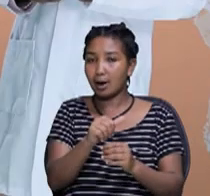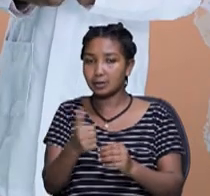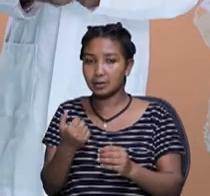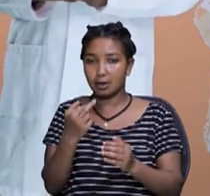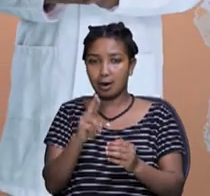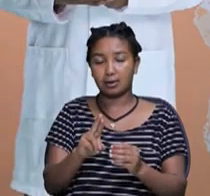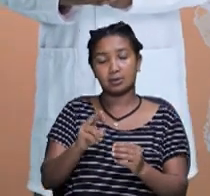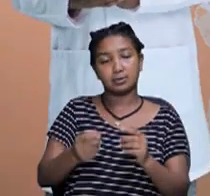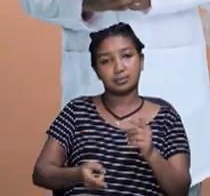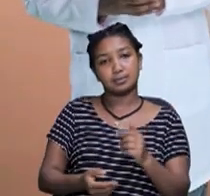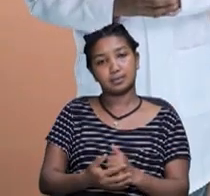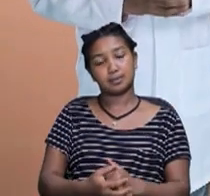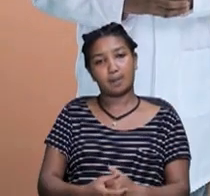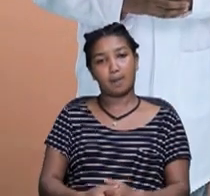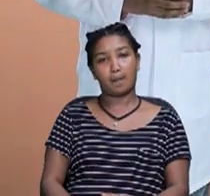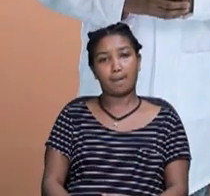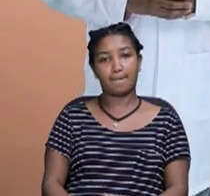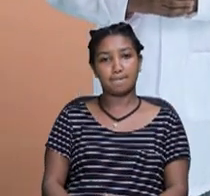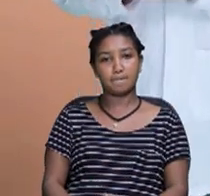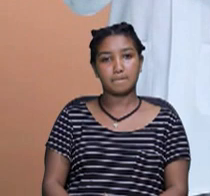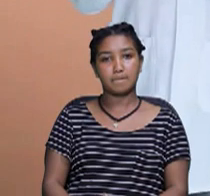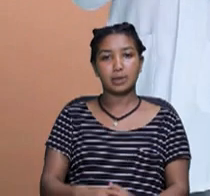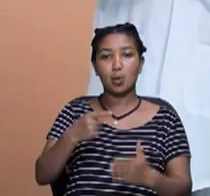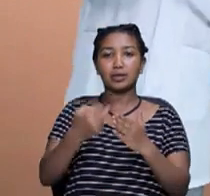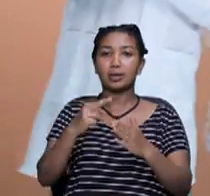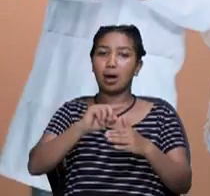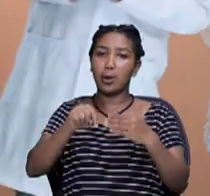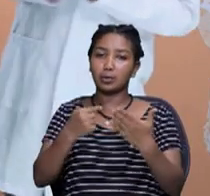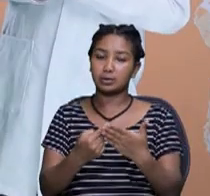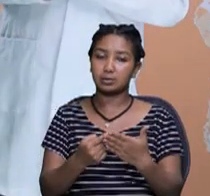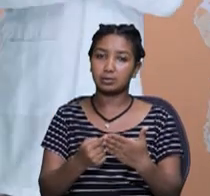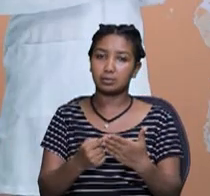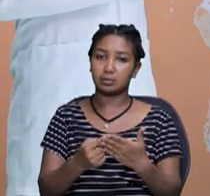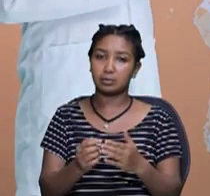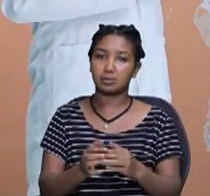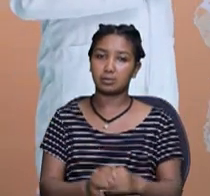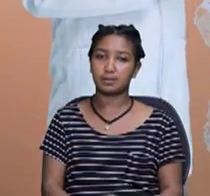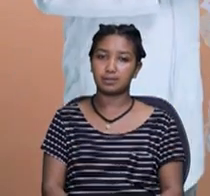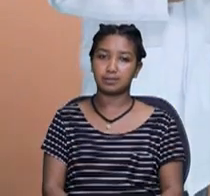others are male secondary sexual characteristics. What about